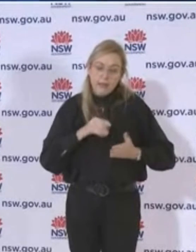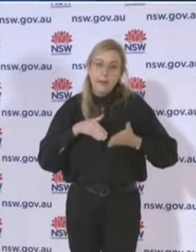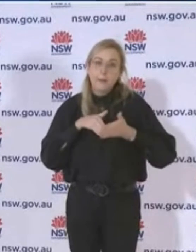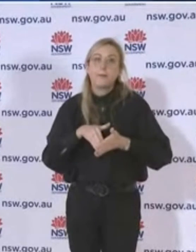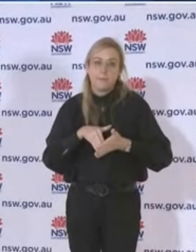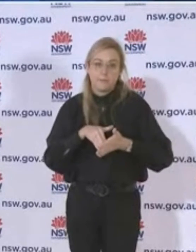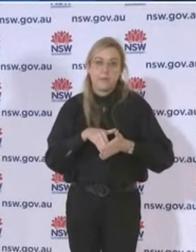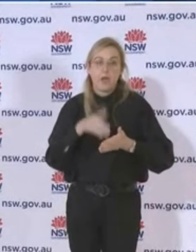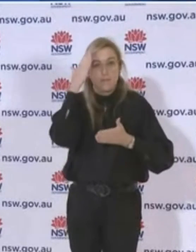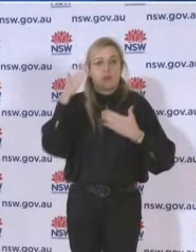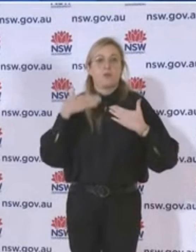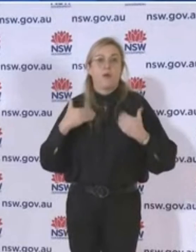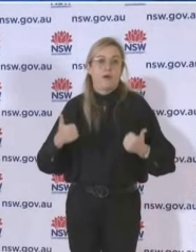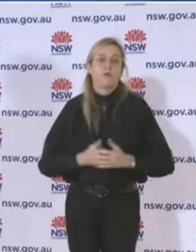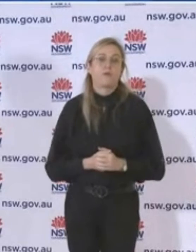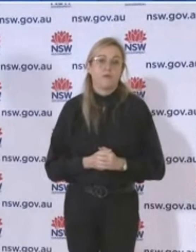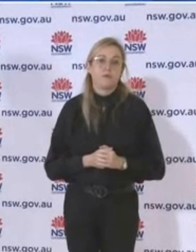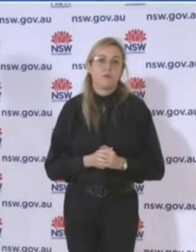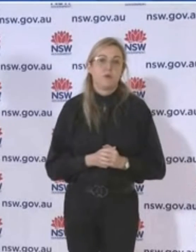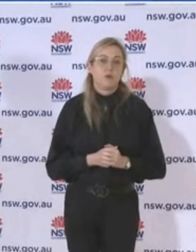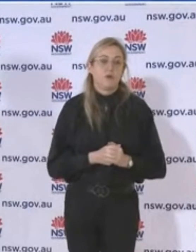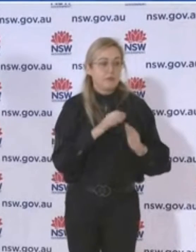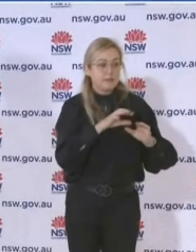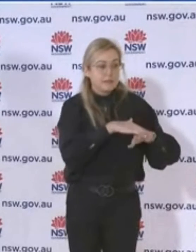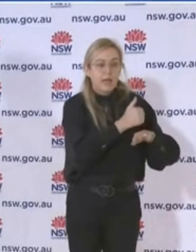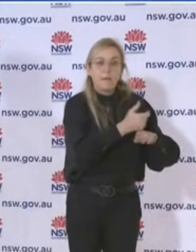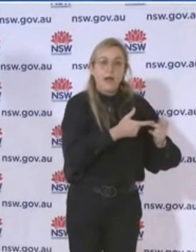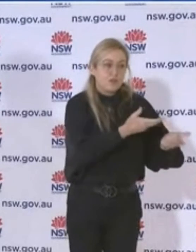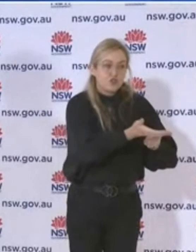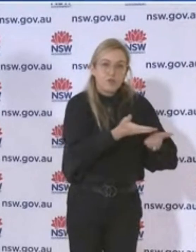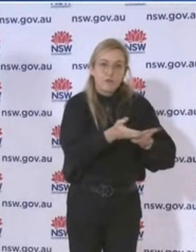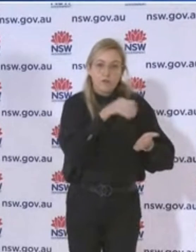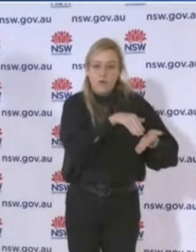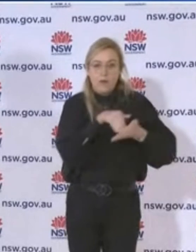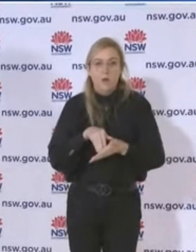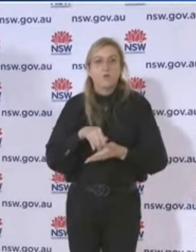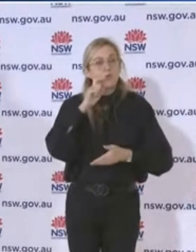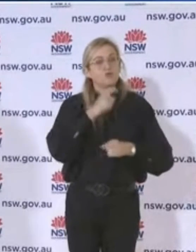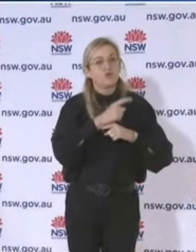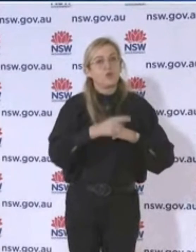and prevention services, and we can get you more details of that later on.